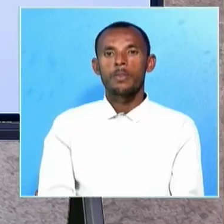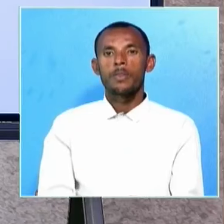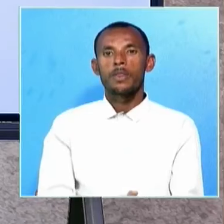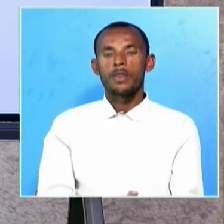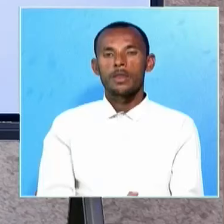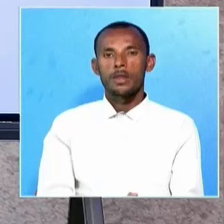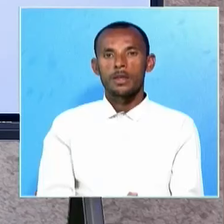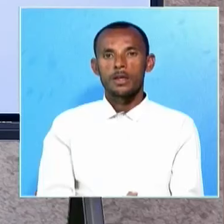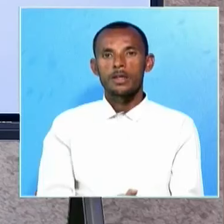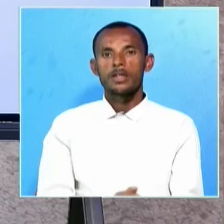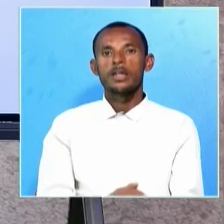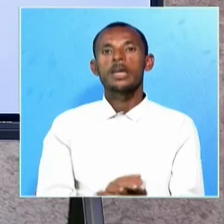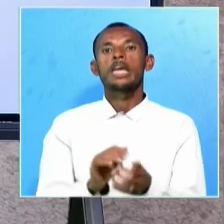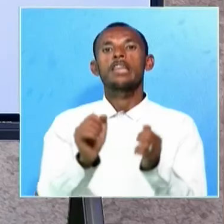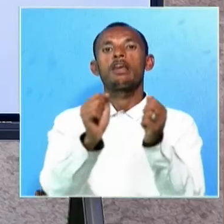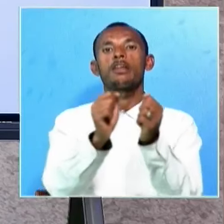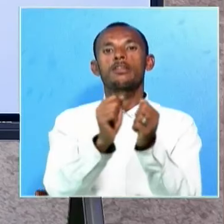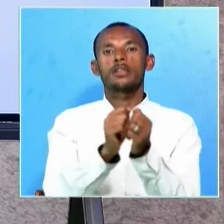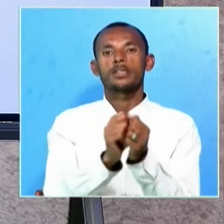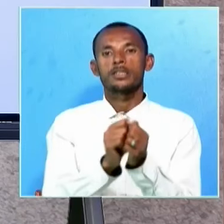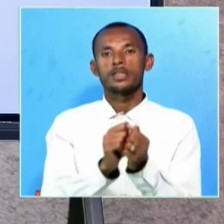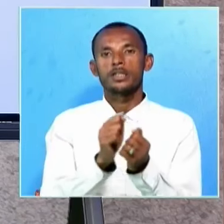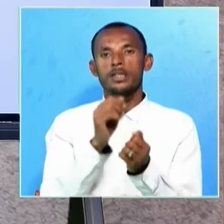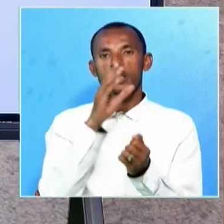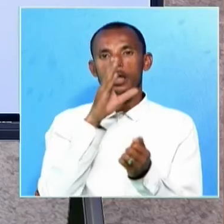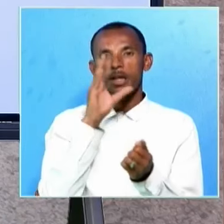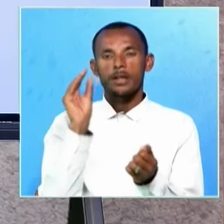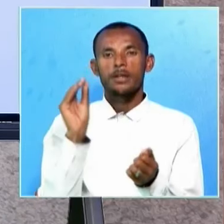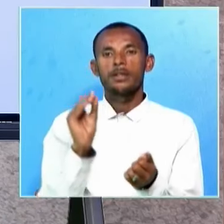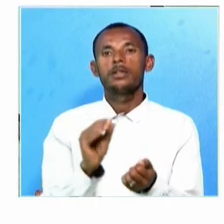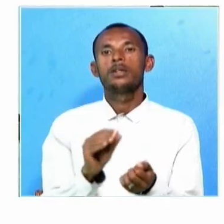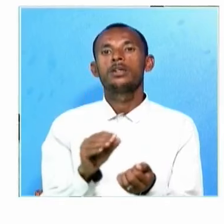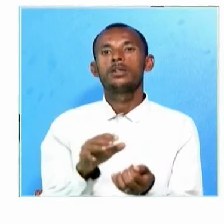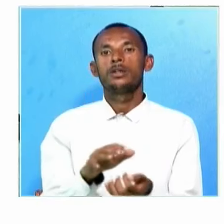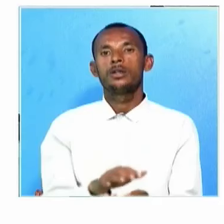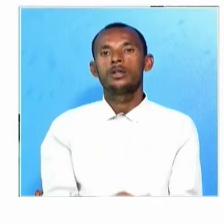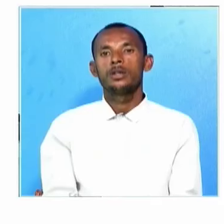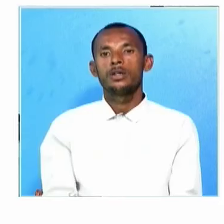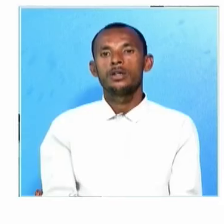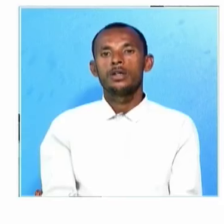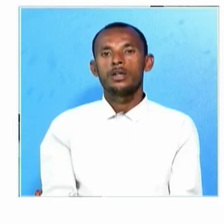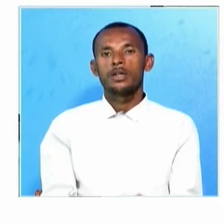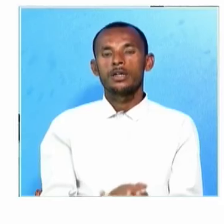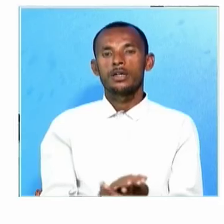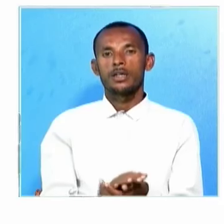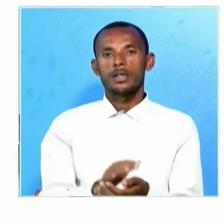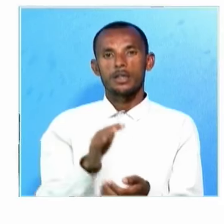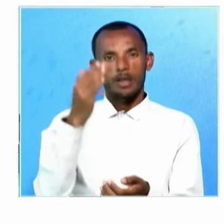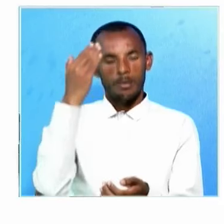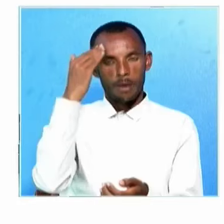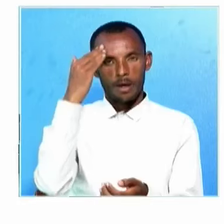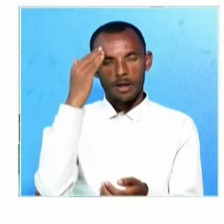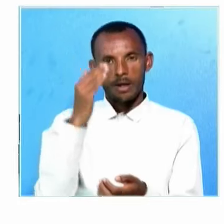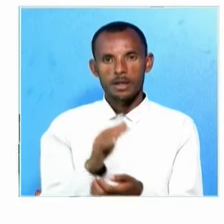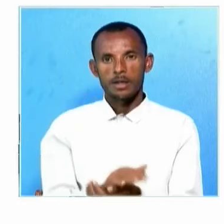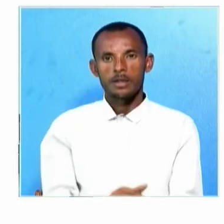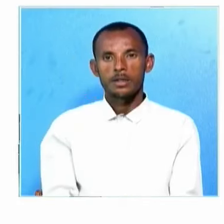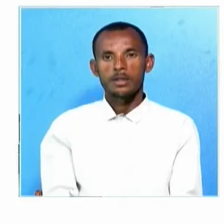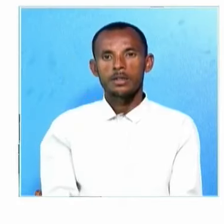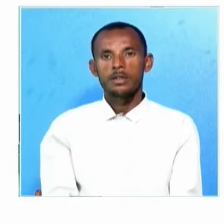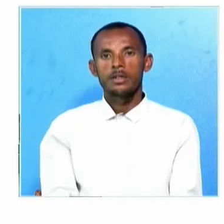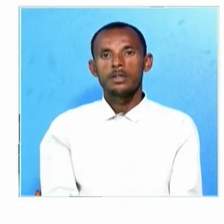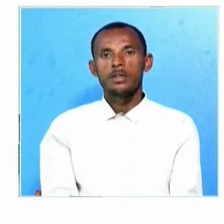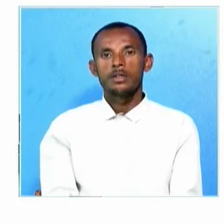determine intersection of sets. You are expected to determine